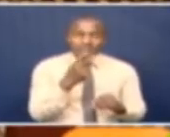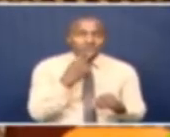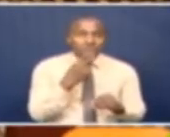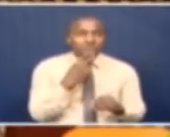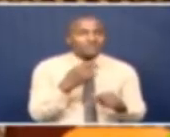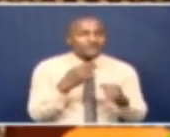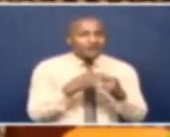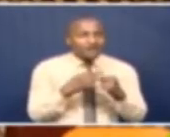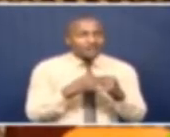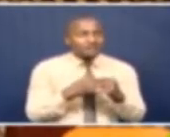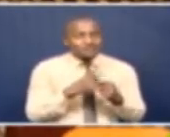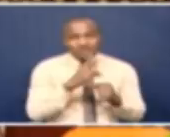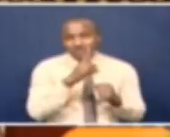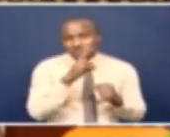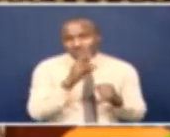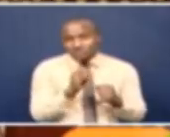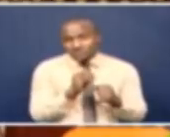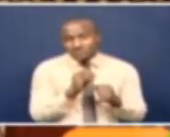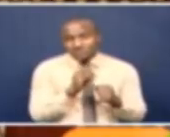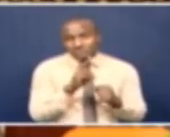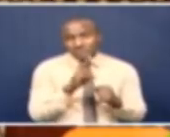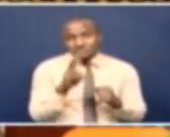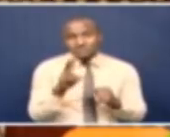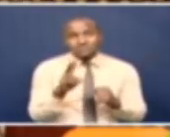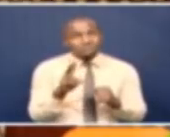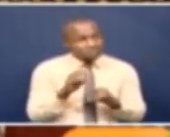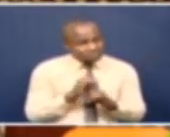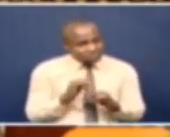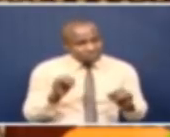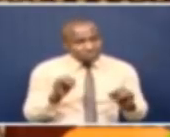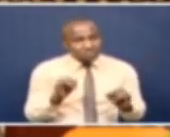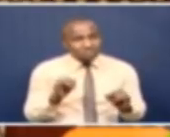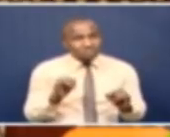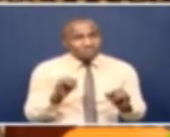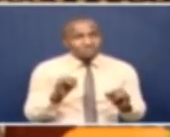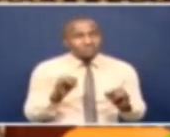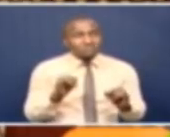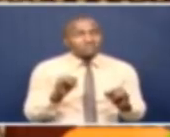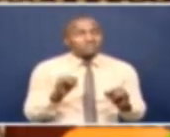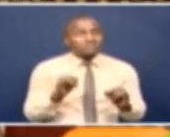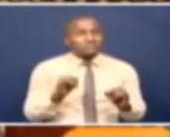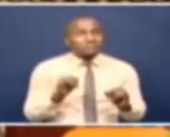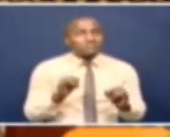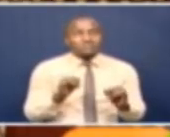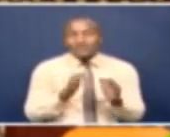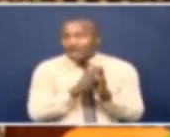August 2022. Take it to the bank. Take it to the bank.